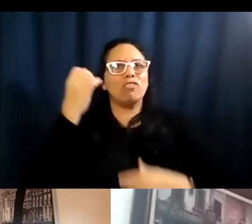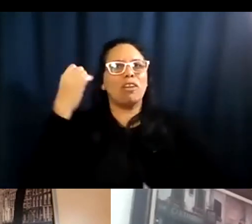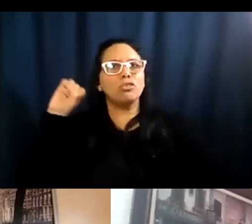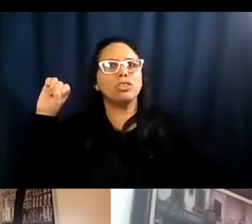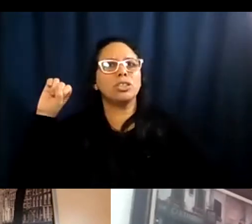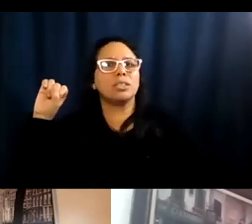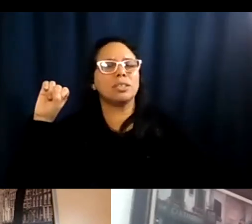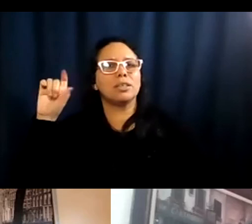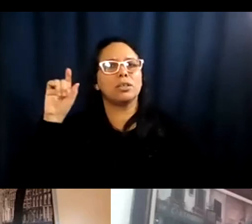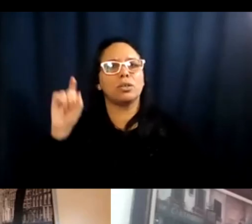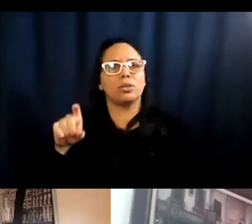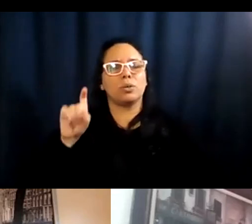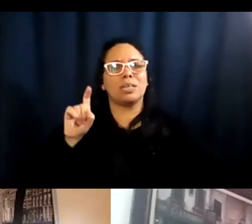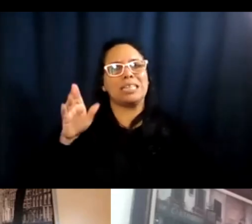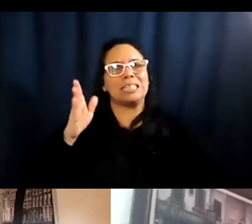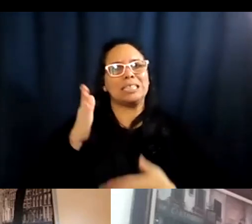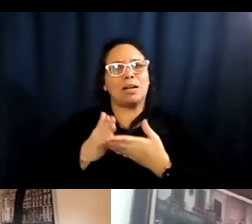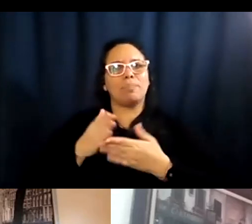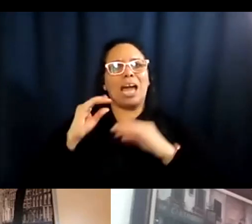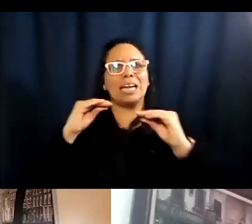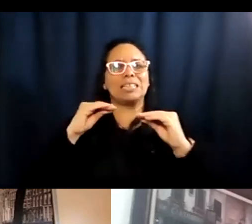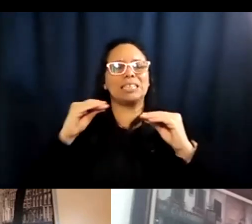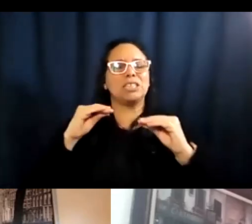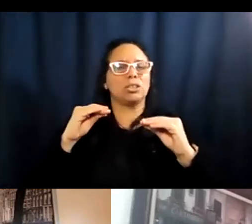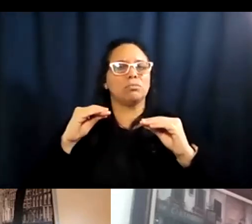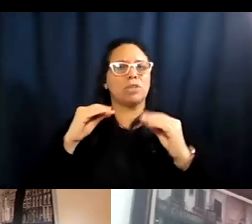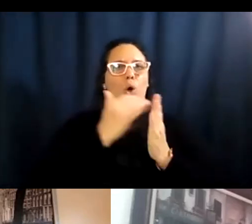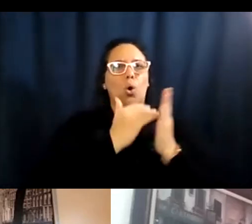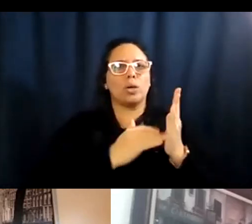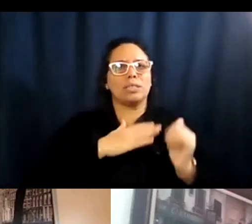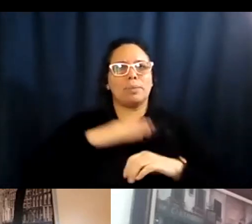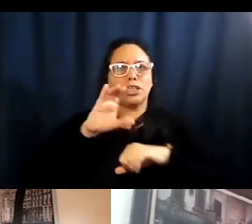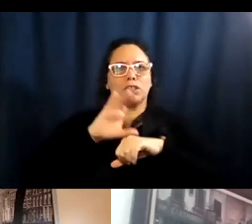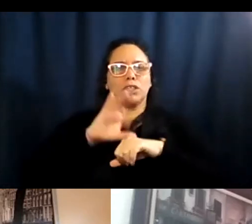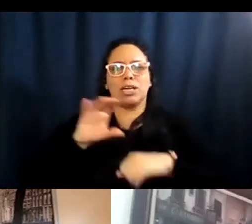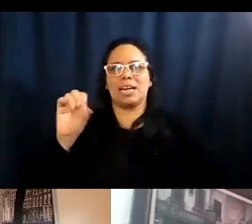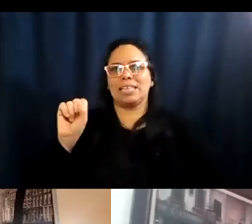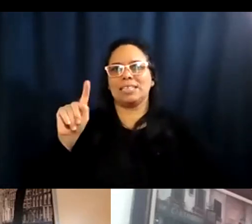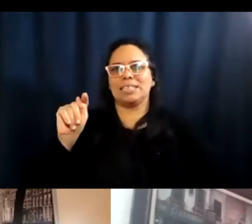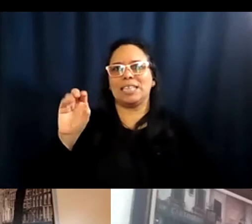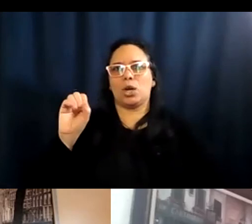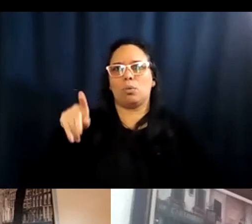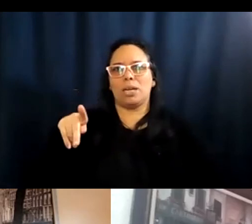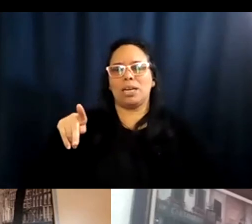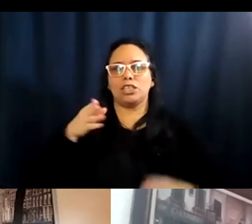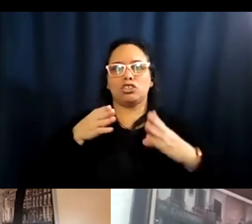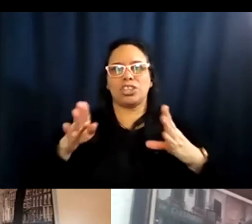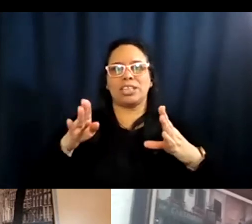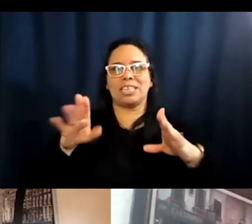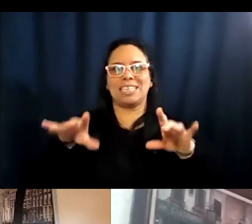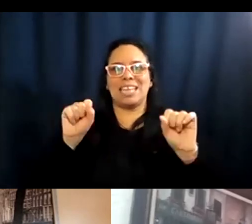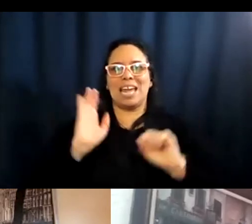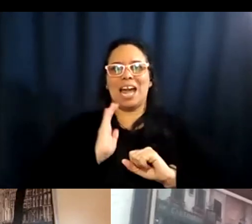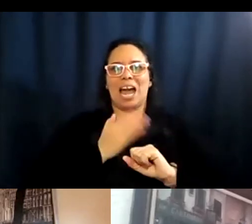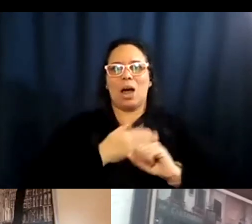stop. So I teach this course at my church called Stop, STOP, strategically take our position. And what that does, you position yourself in